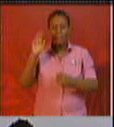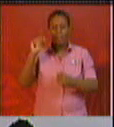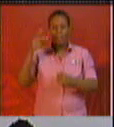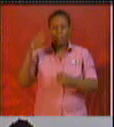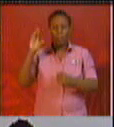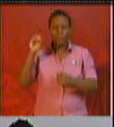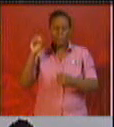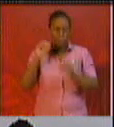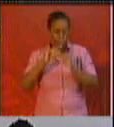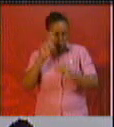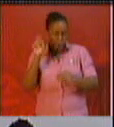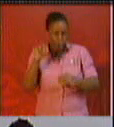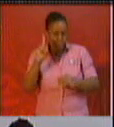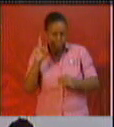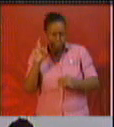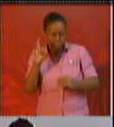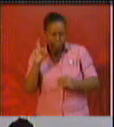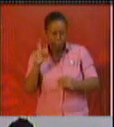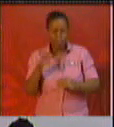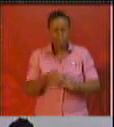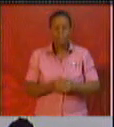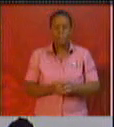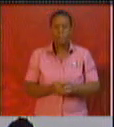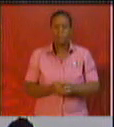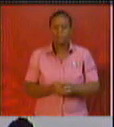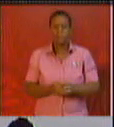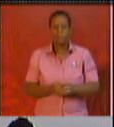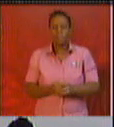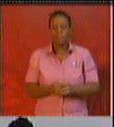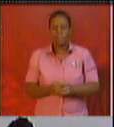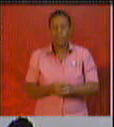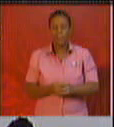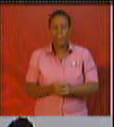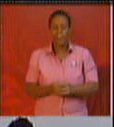Yes, morning again. I'm not sure if it was addressed earlier, but Dr.